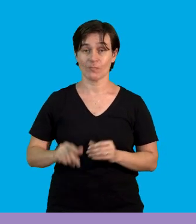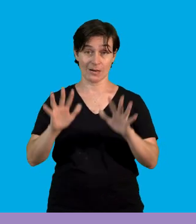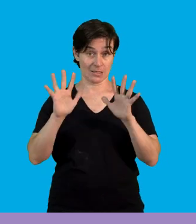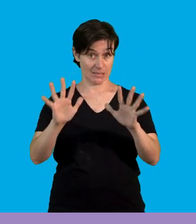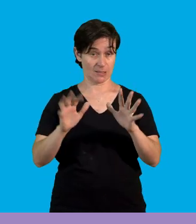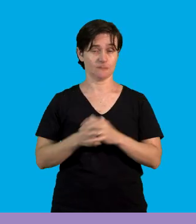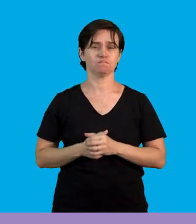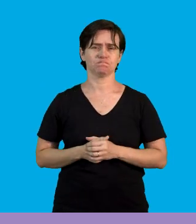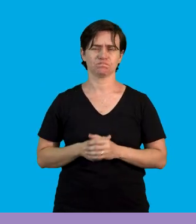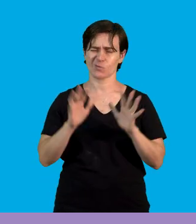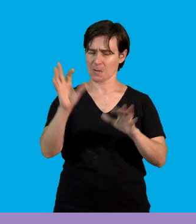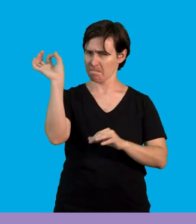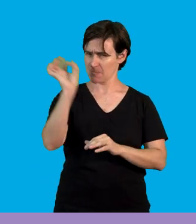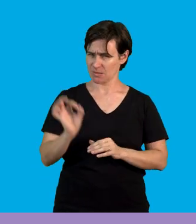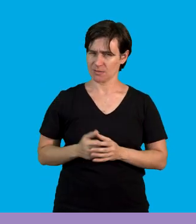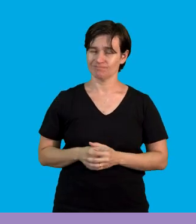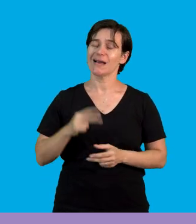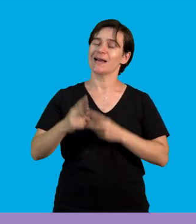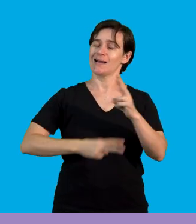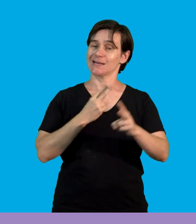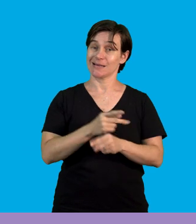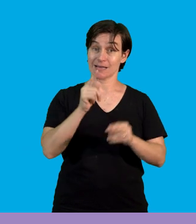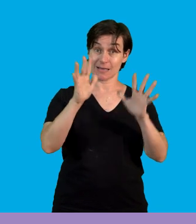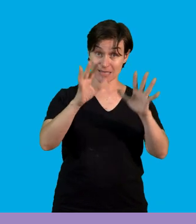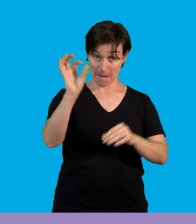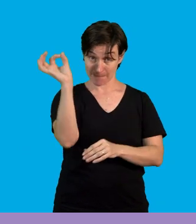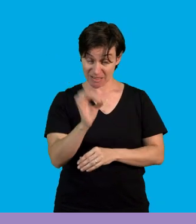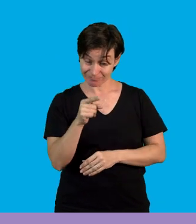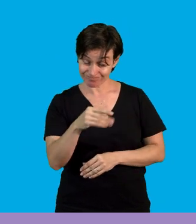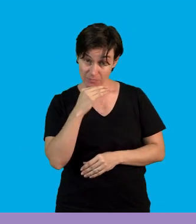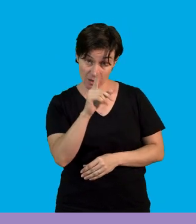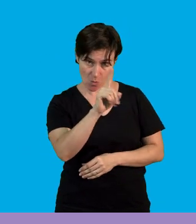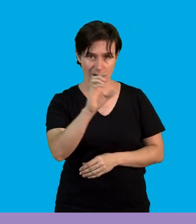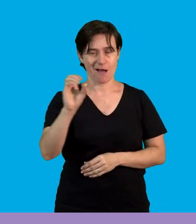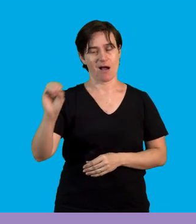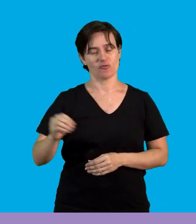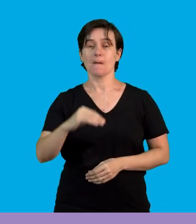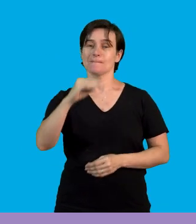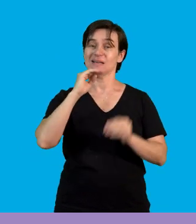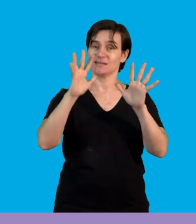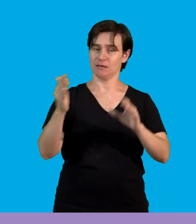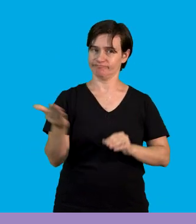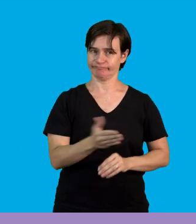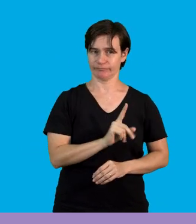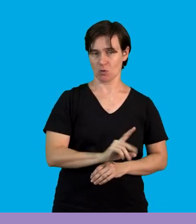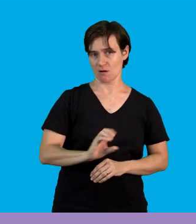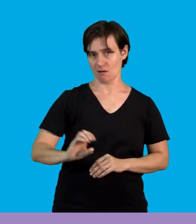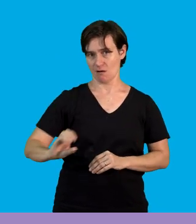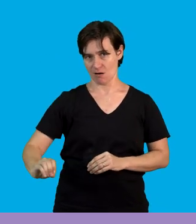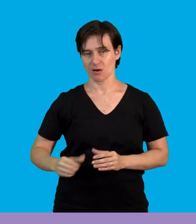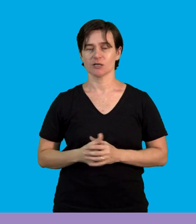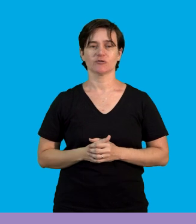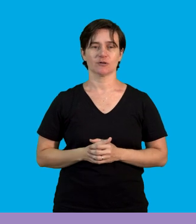which is 10. Again, because of that sign, the percentage